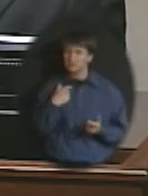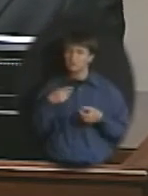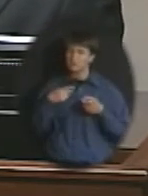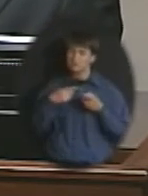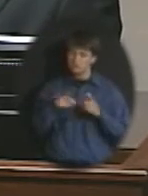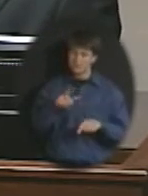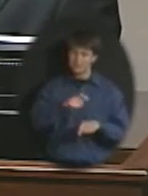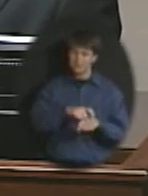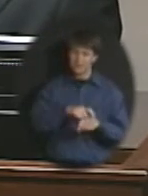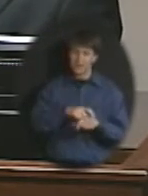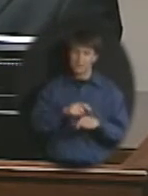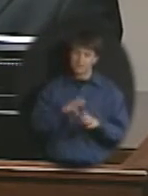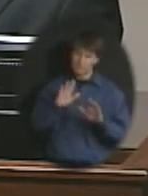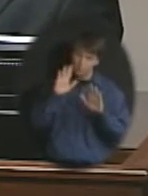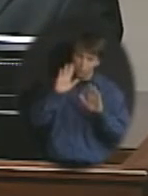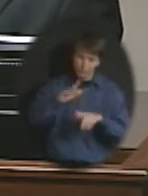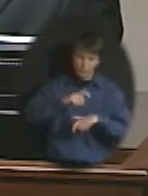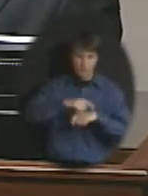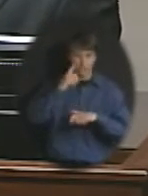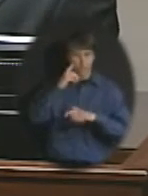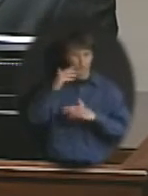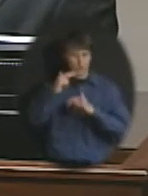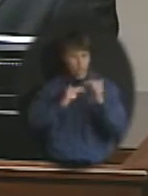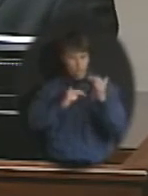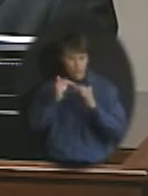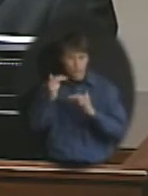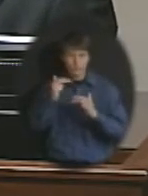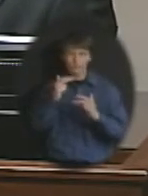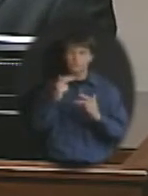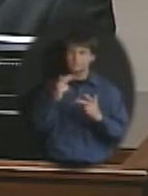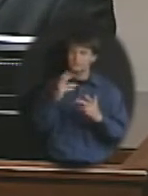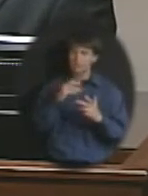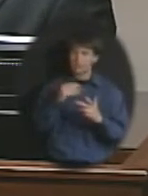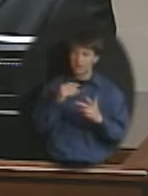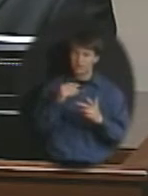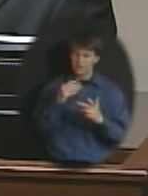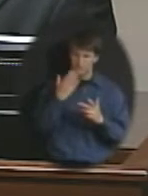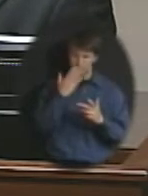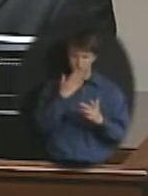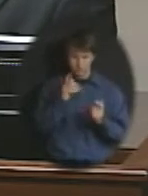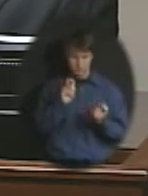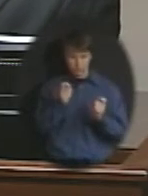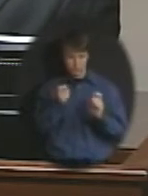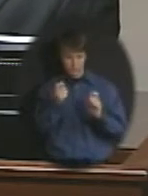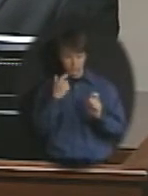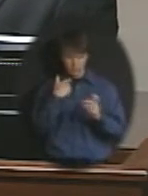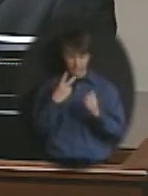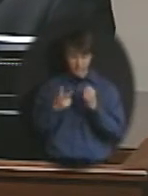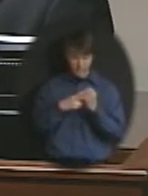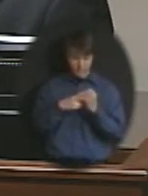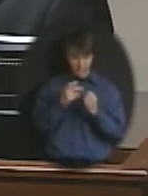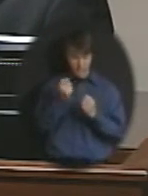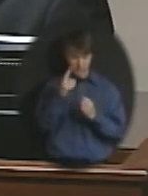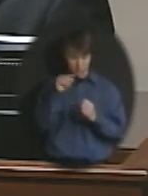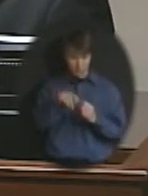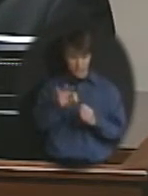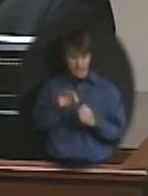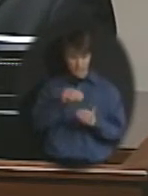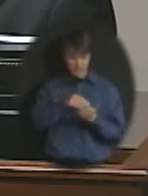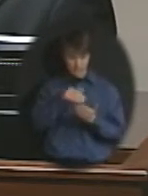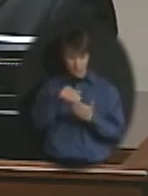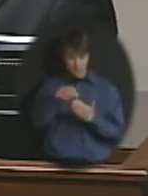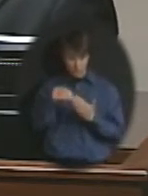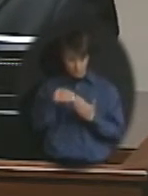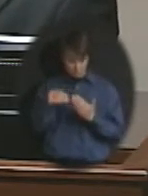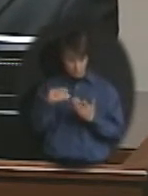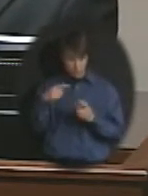bond issue, it's been great timing for construction, and through efficient scope changes, we've saved $11.9 million along